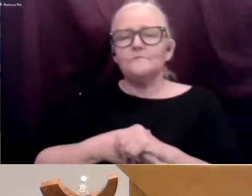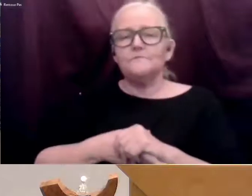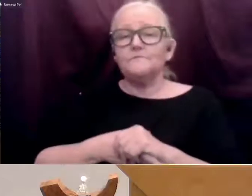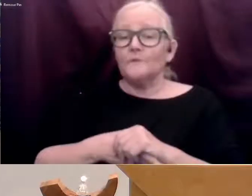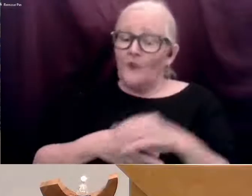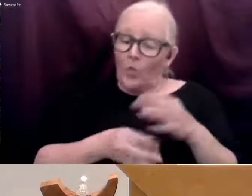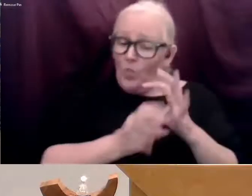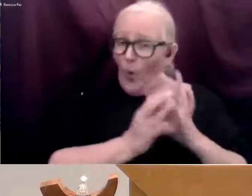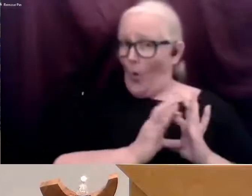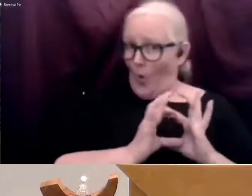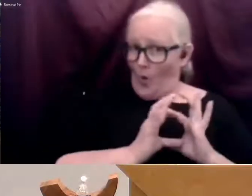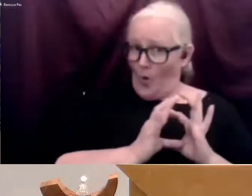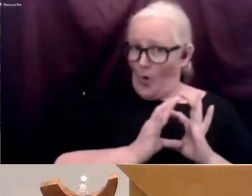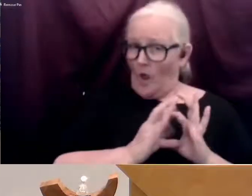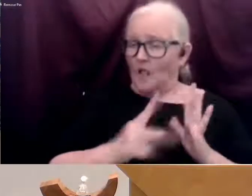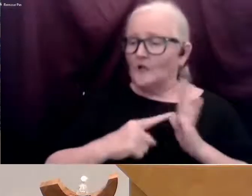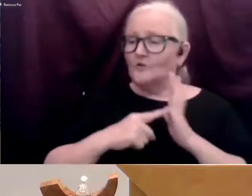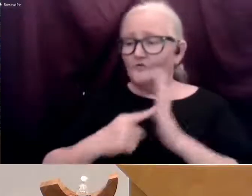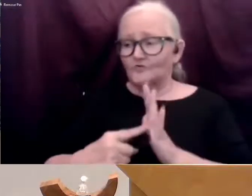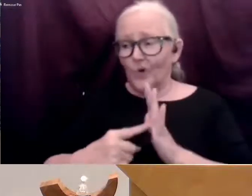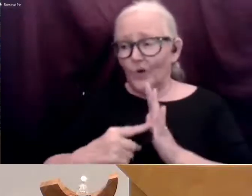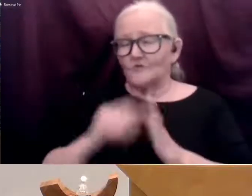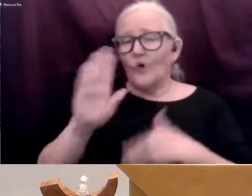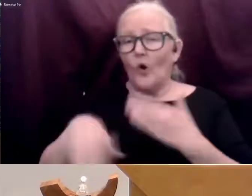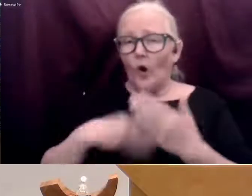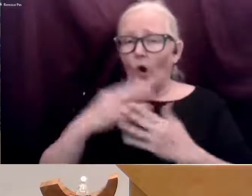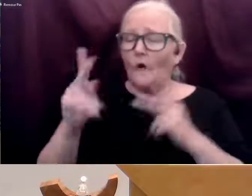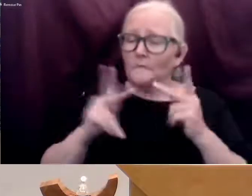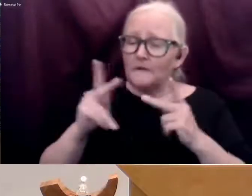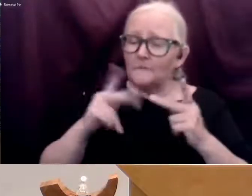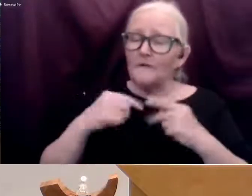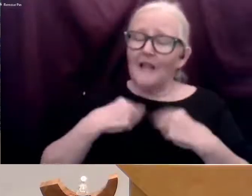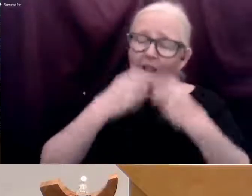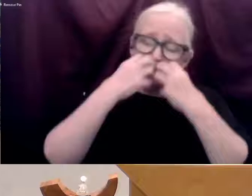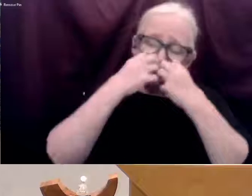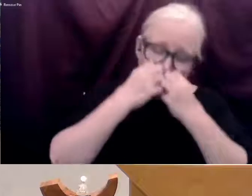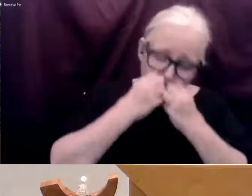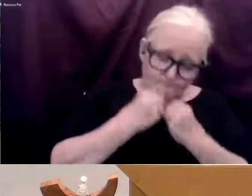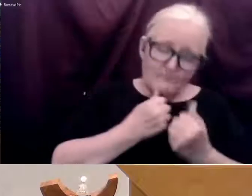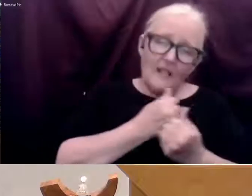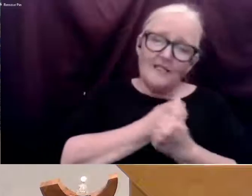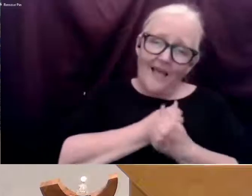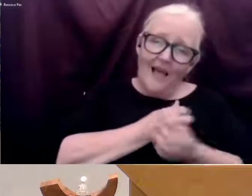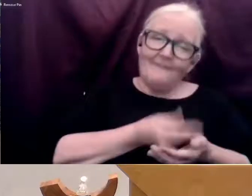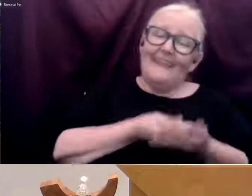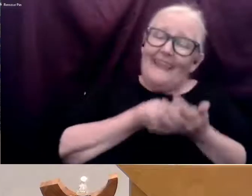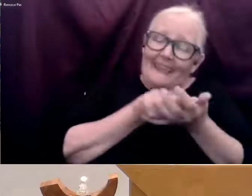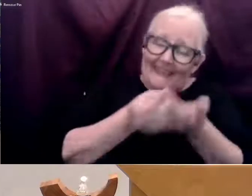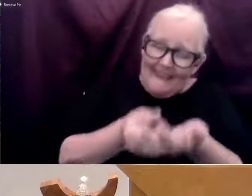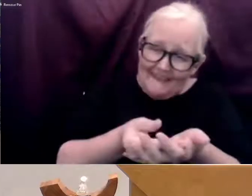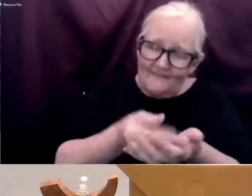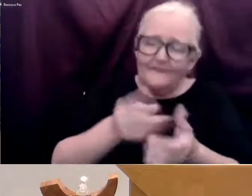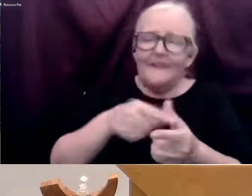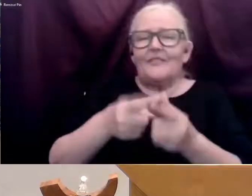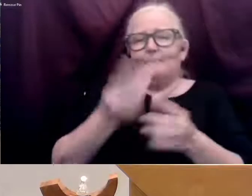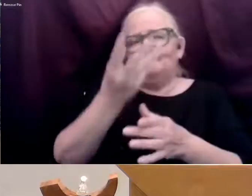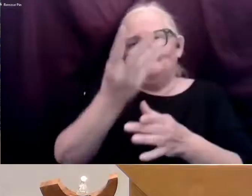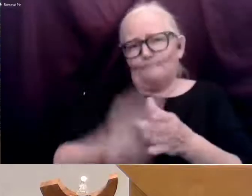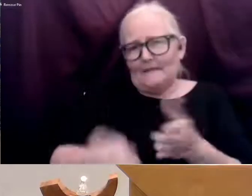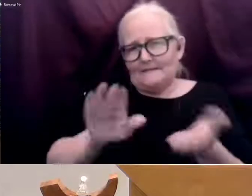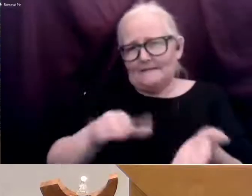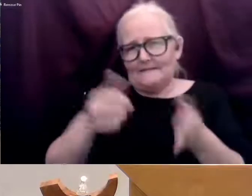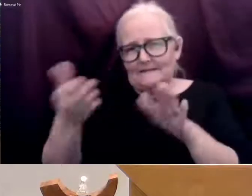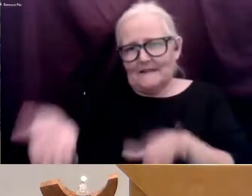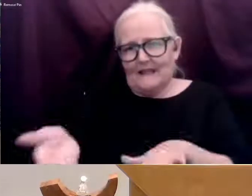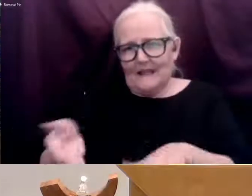have loved and given a piece of my heart to who have died." And Alex took a deep breath